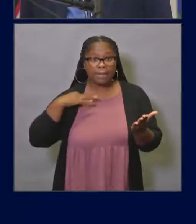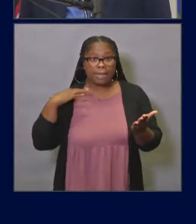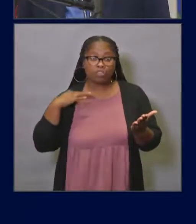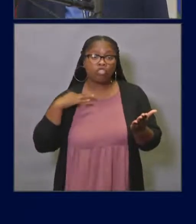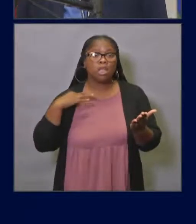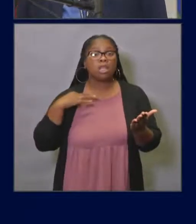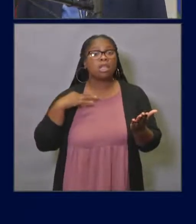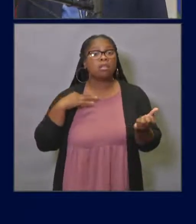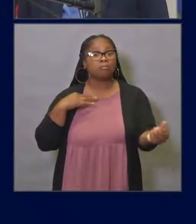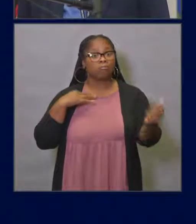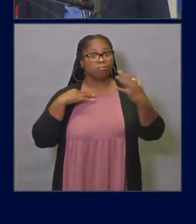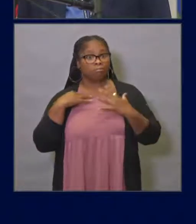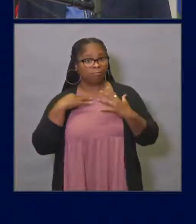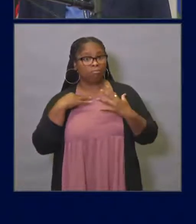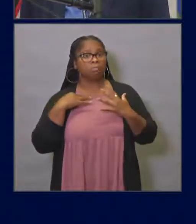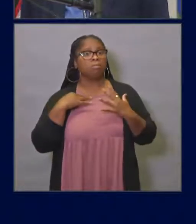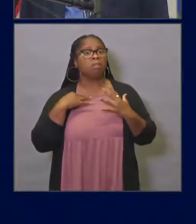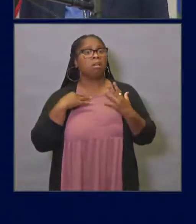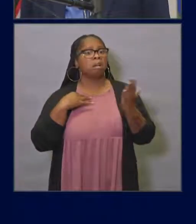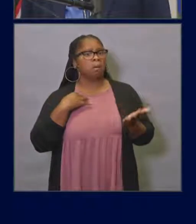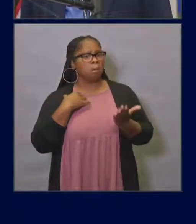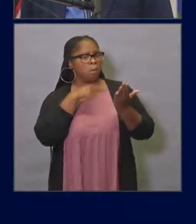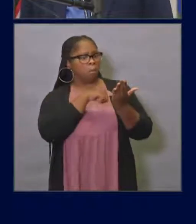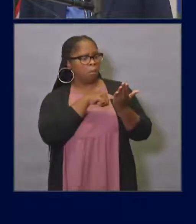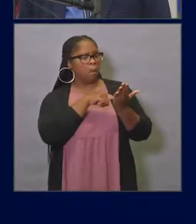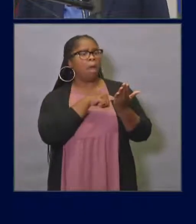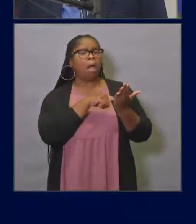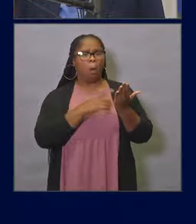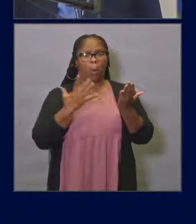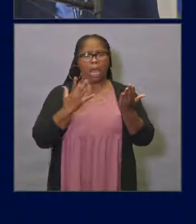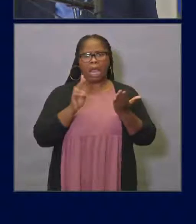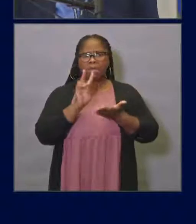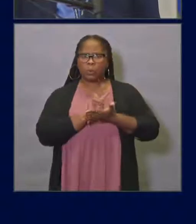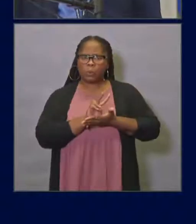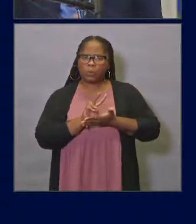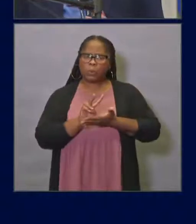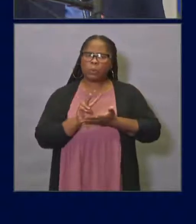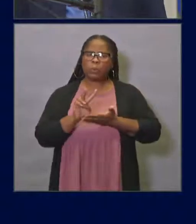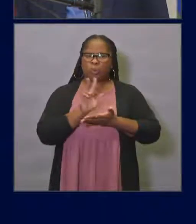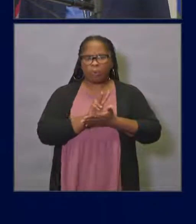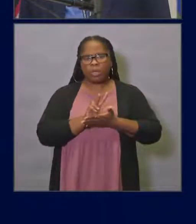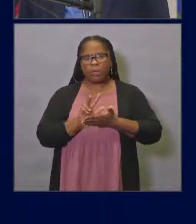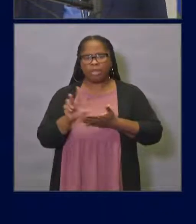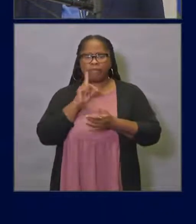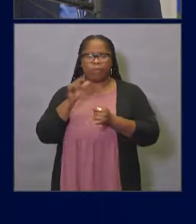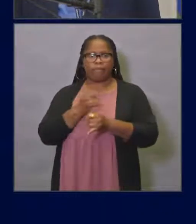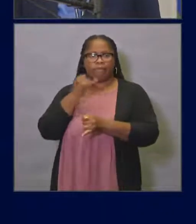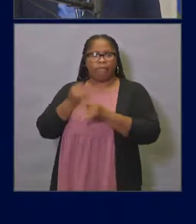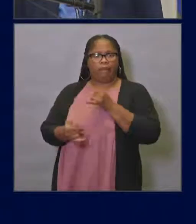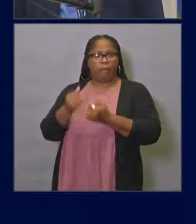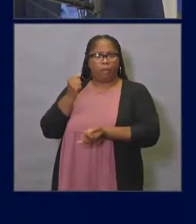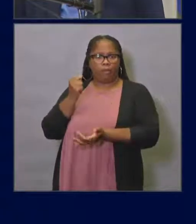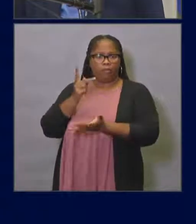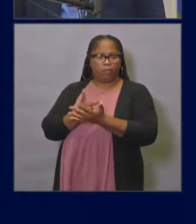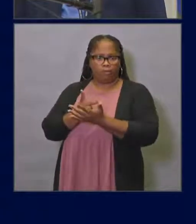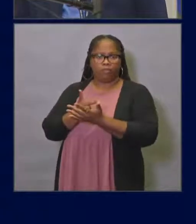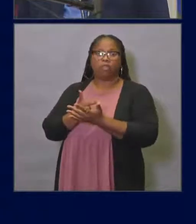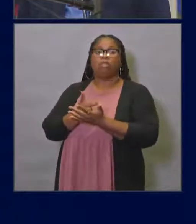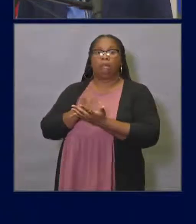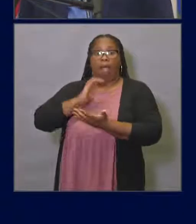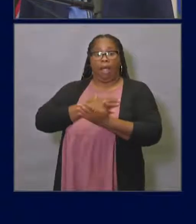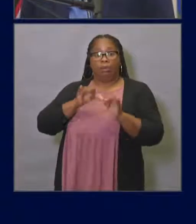somewhere between 2 and 3 weeks to get the final approvals through our system and then to confer with the